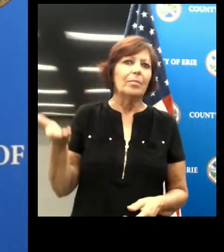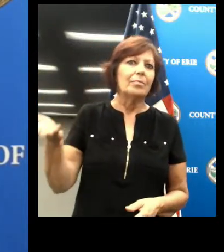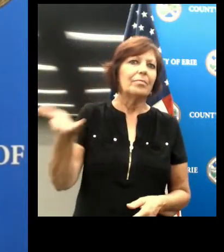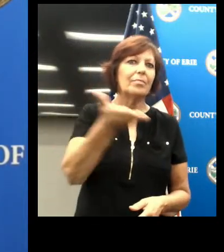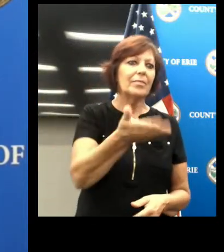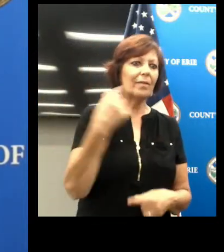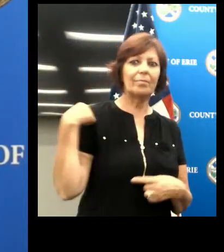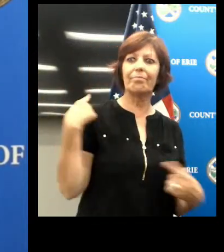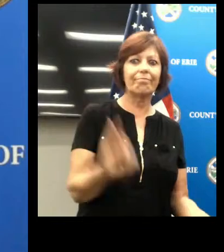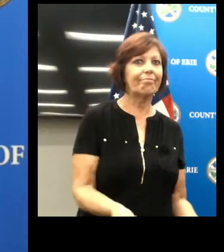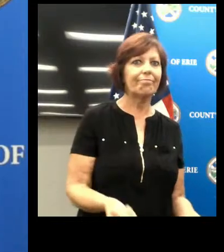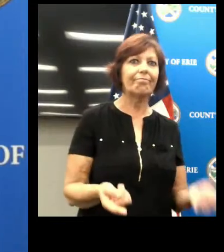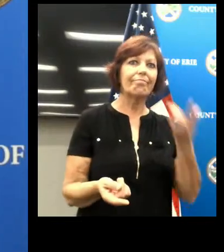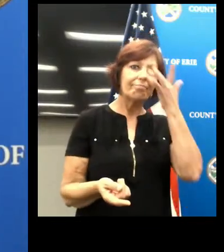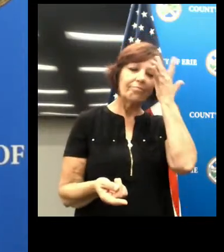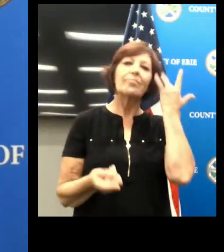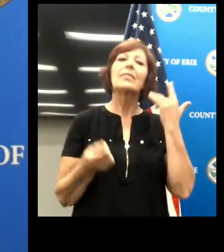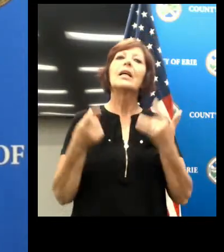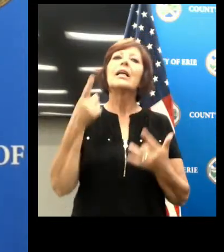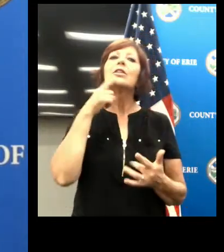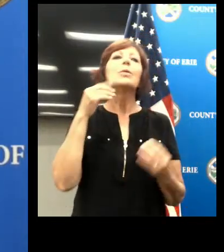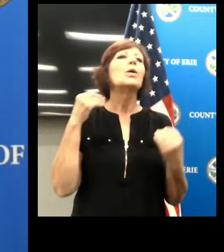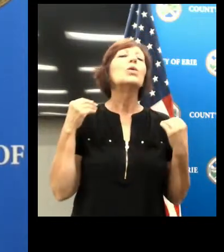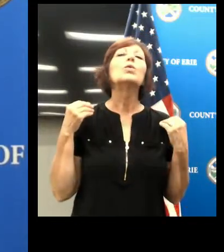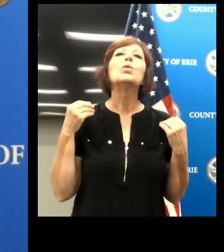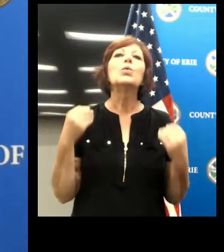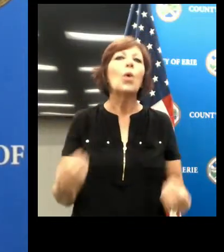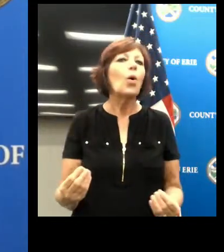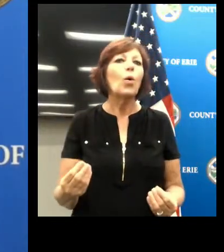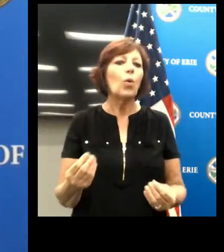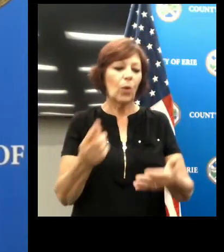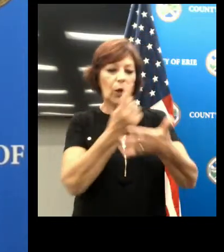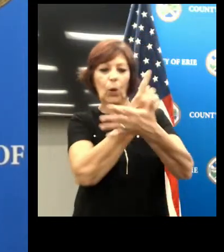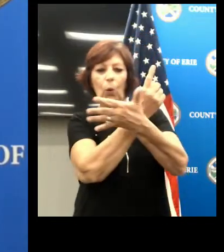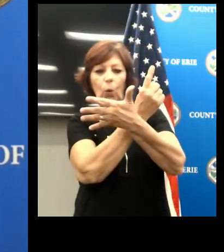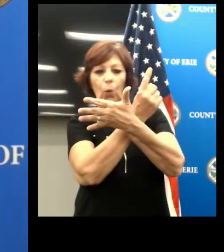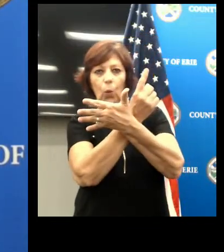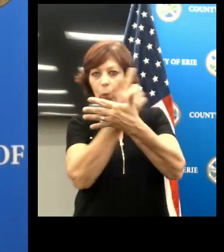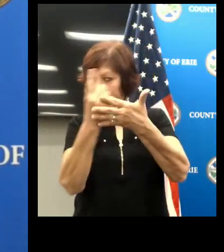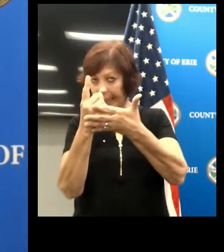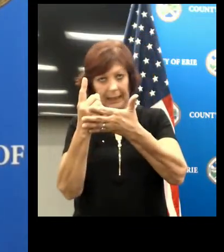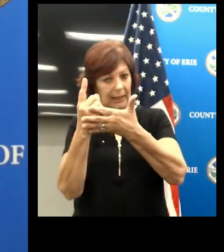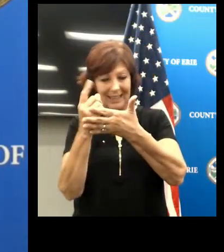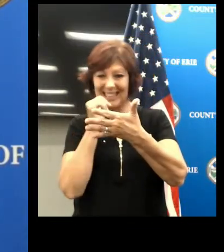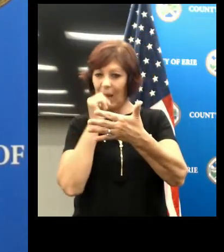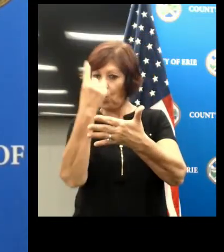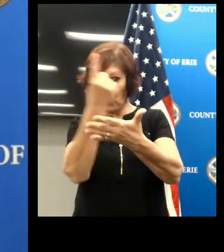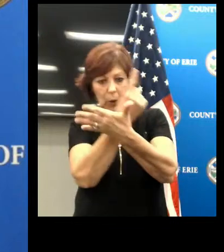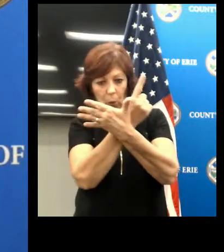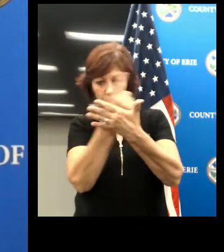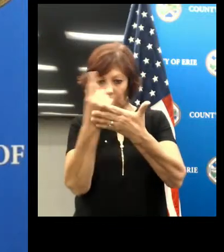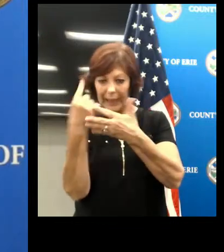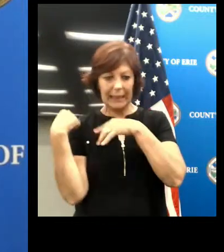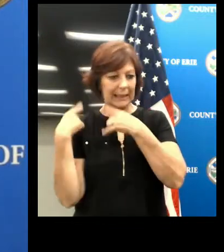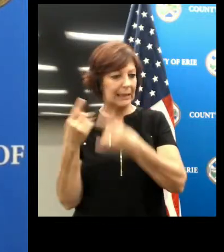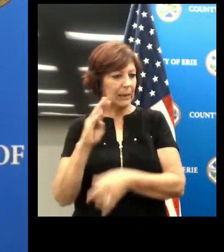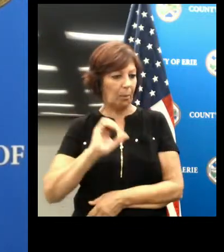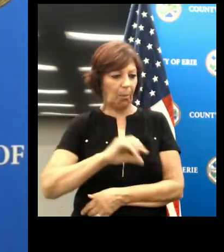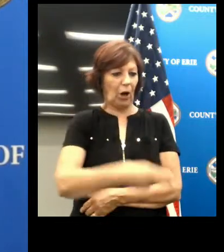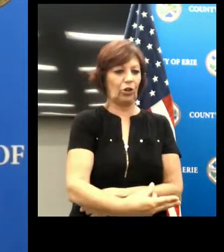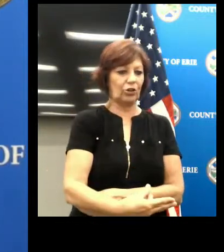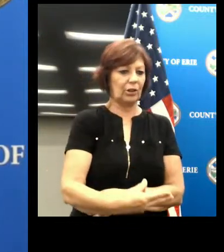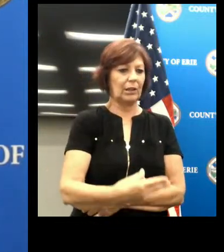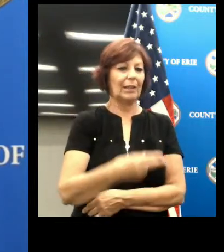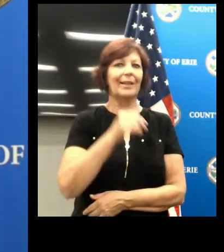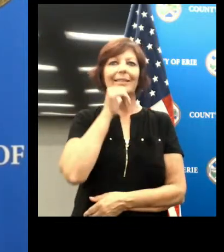for a long time now, there's been no week since probably late March, early April, where there hasn't